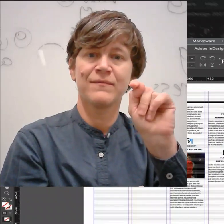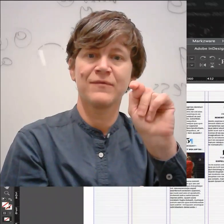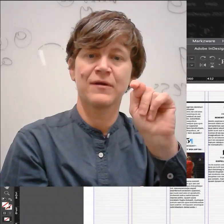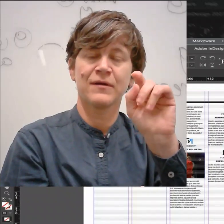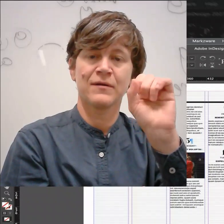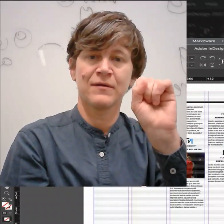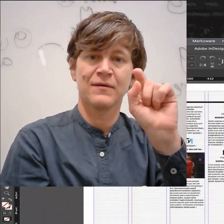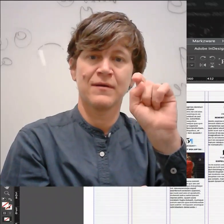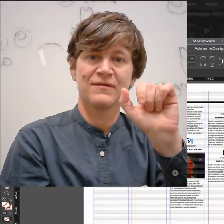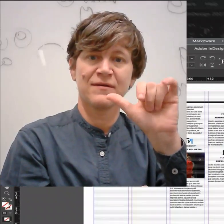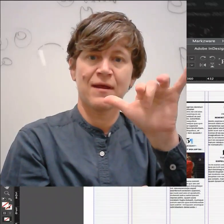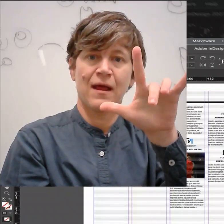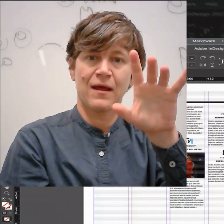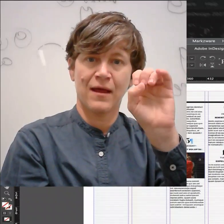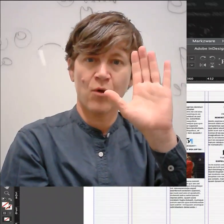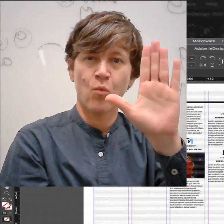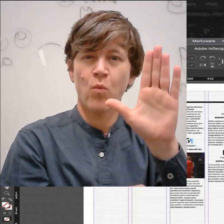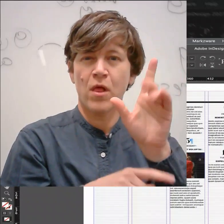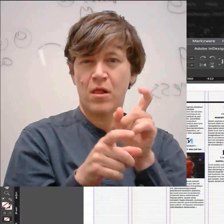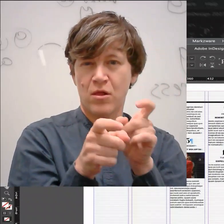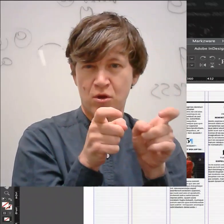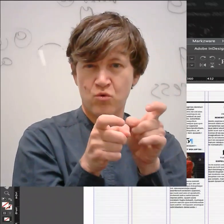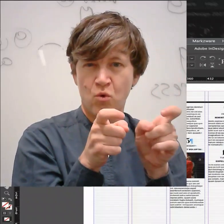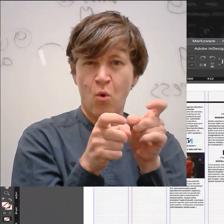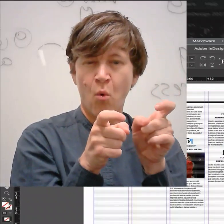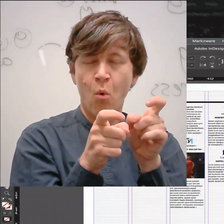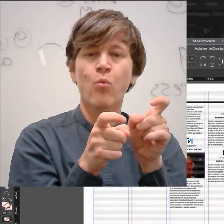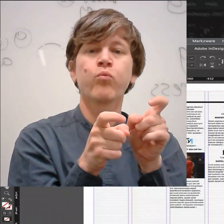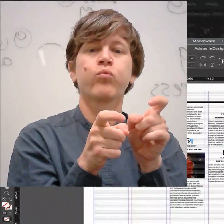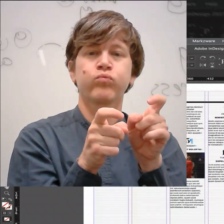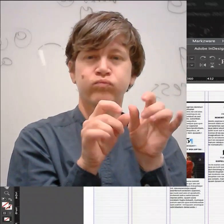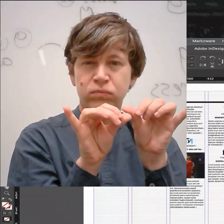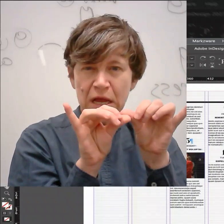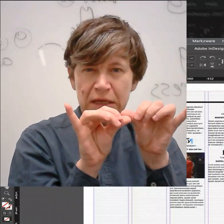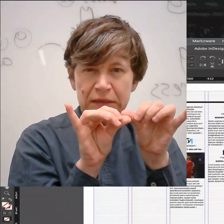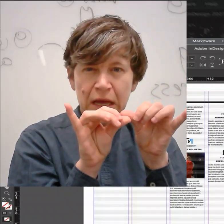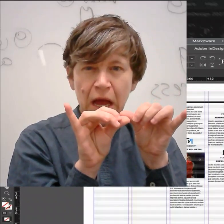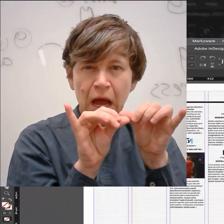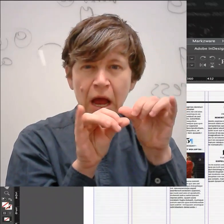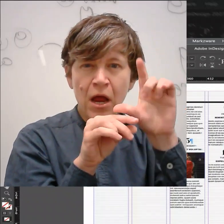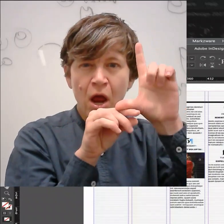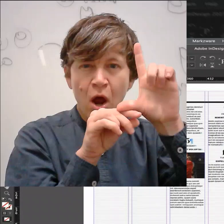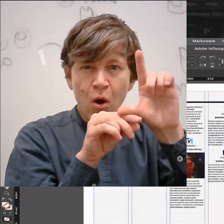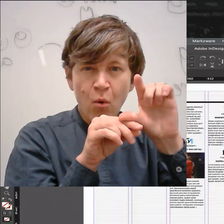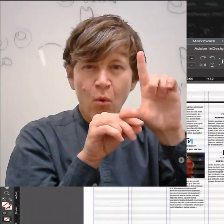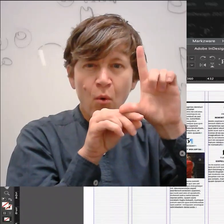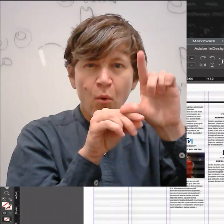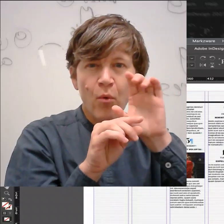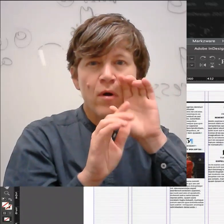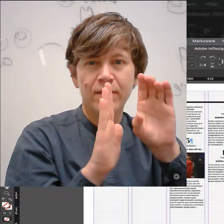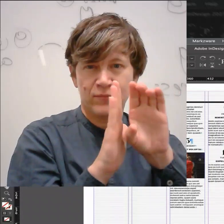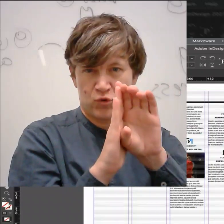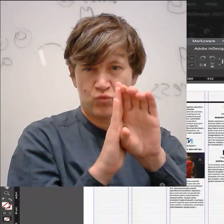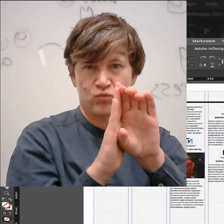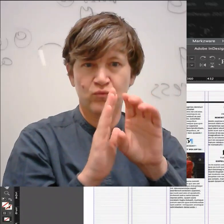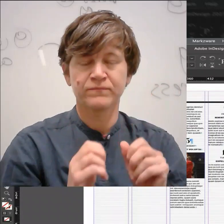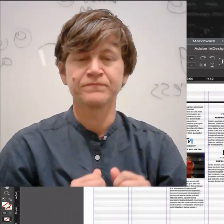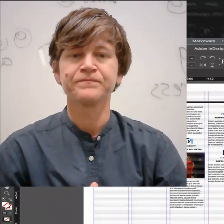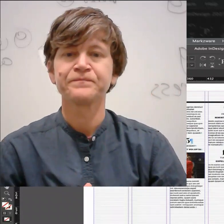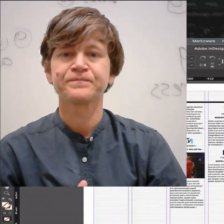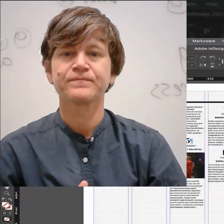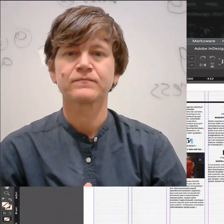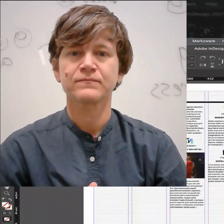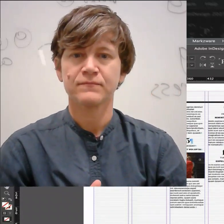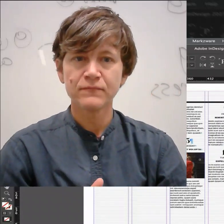styles which will control the sizing and scaling of the images.